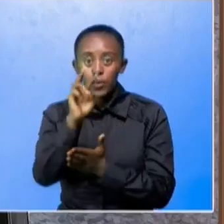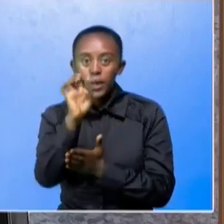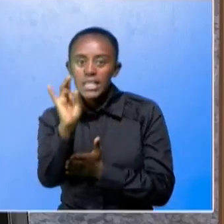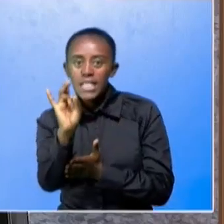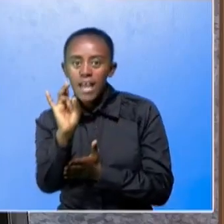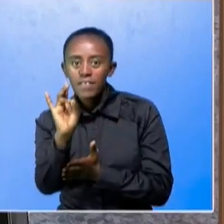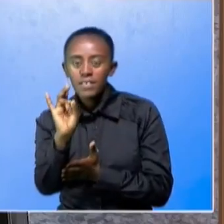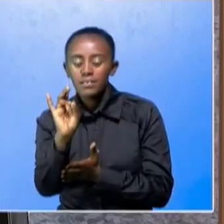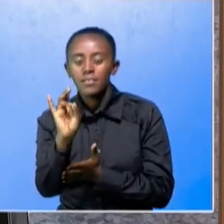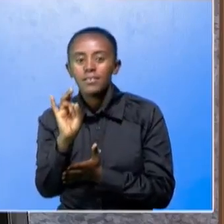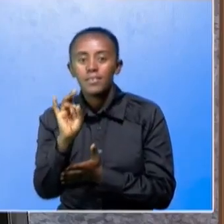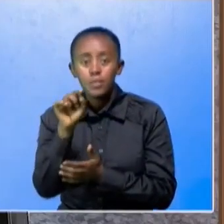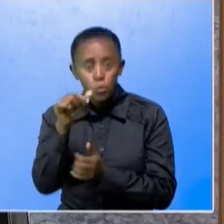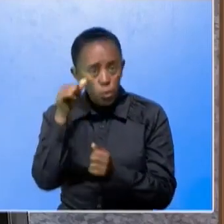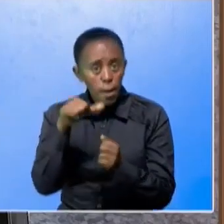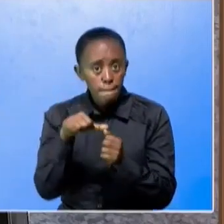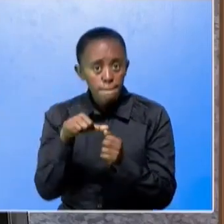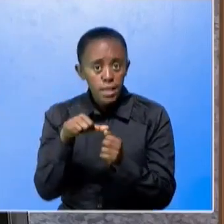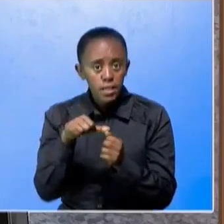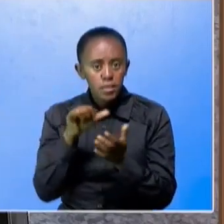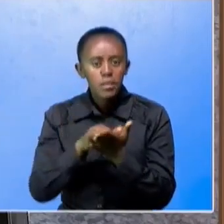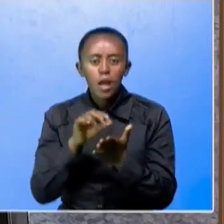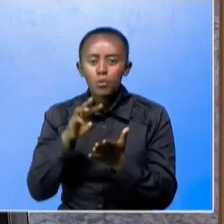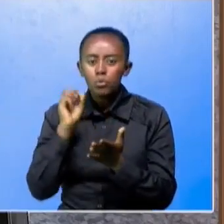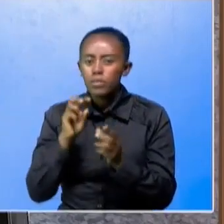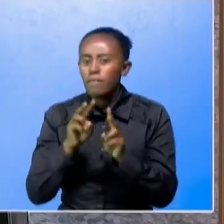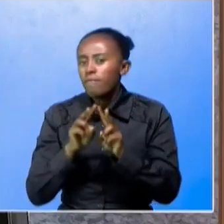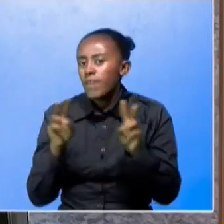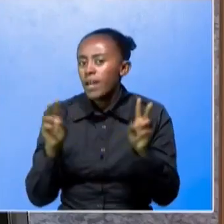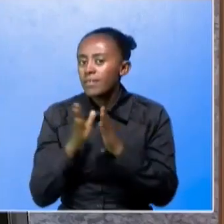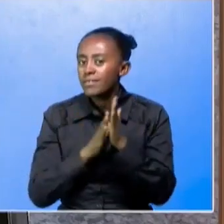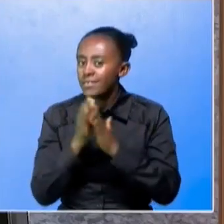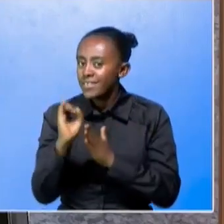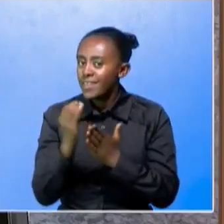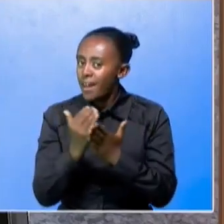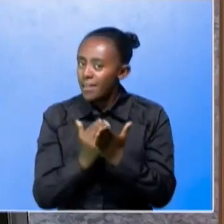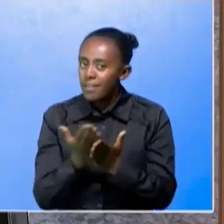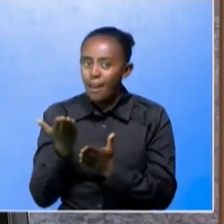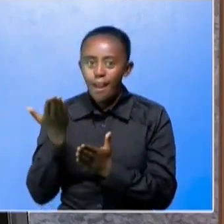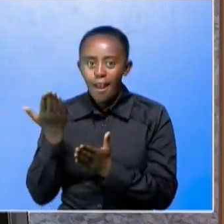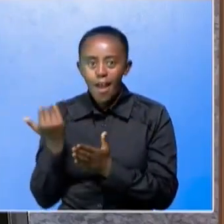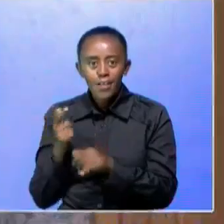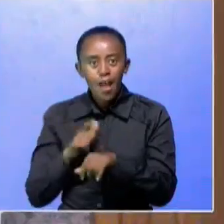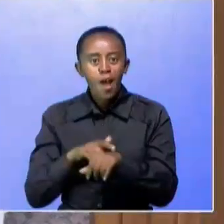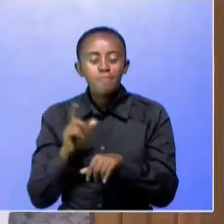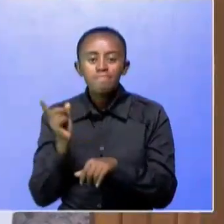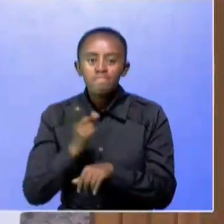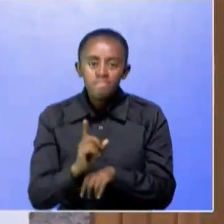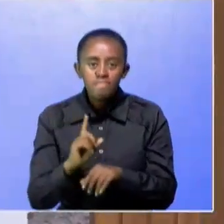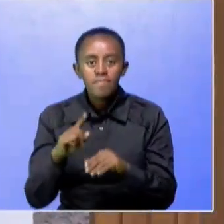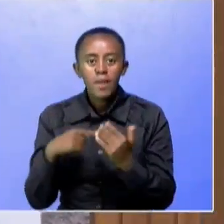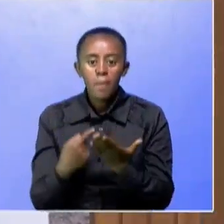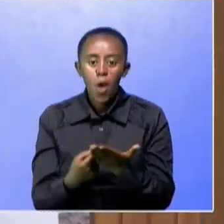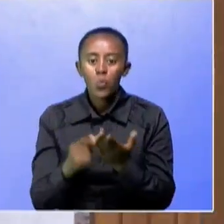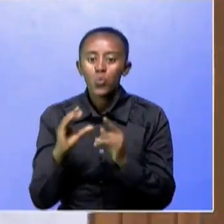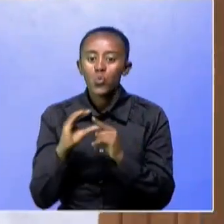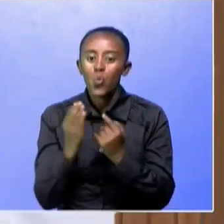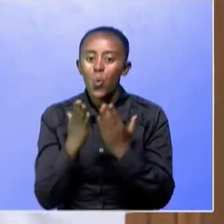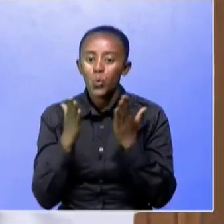27. You remember, that was a very interesting lesson that we learned last time with that about